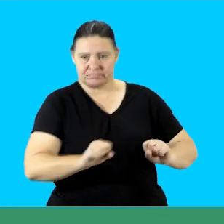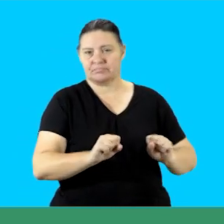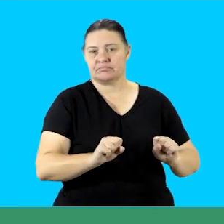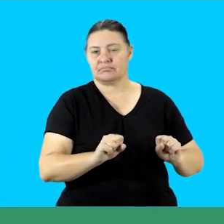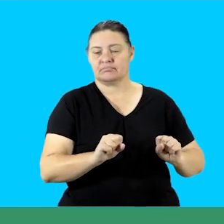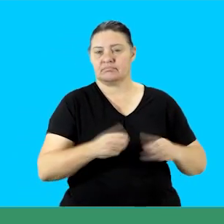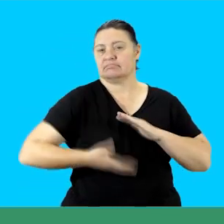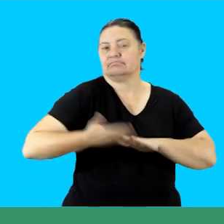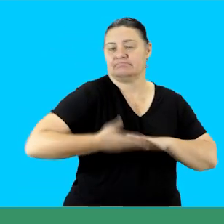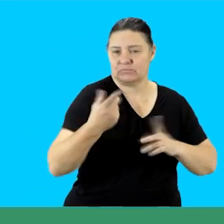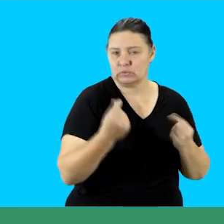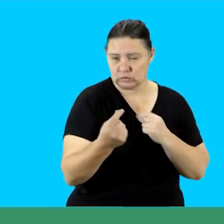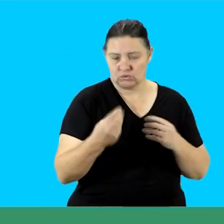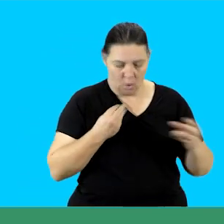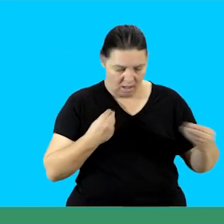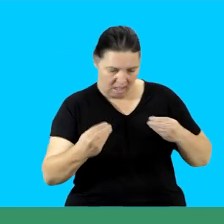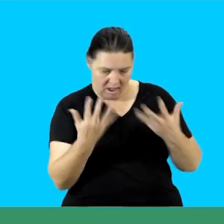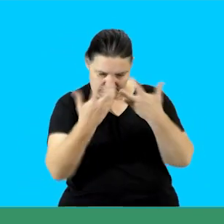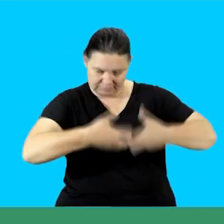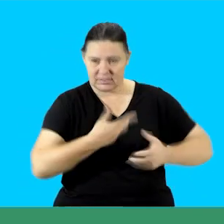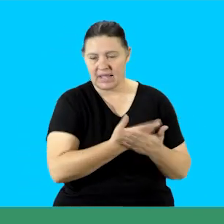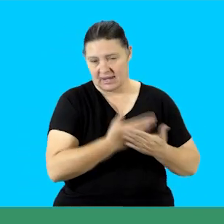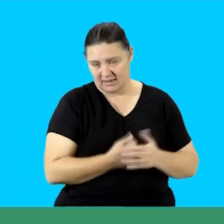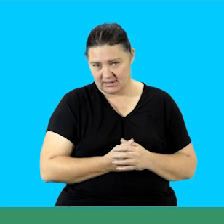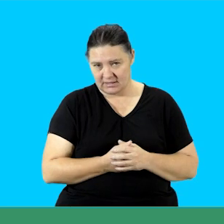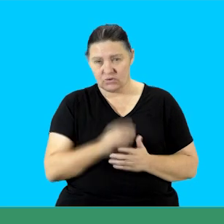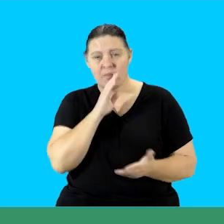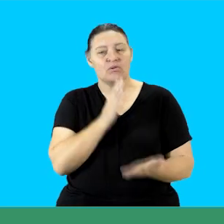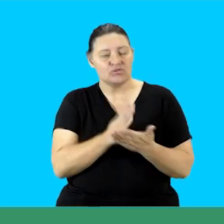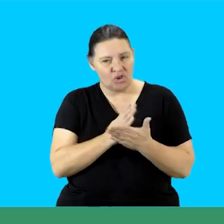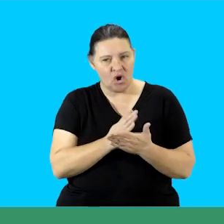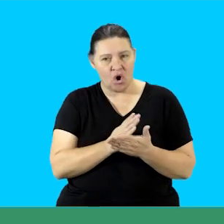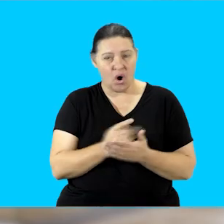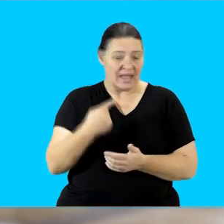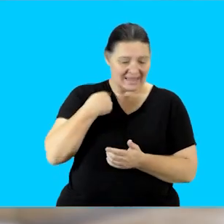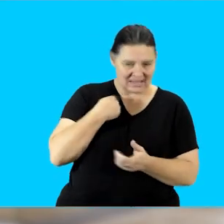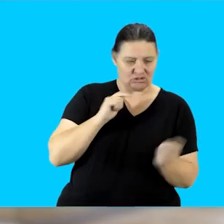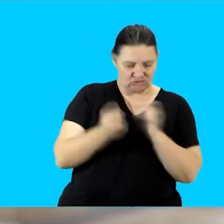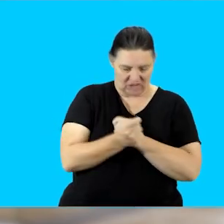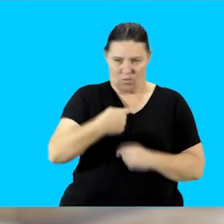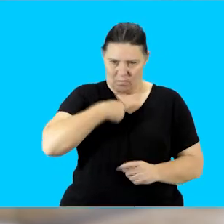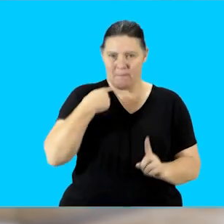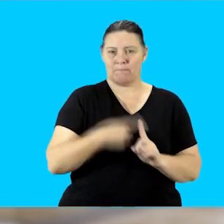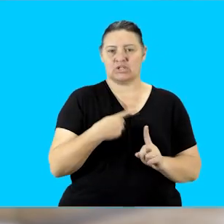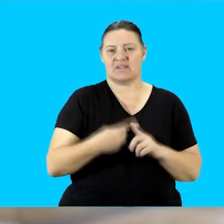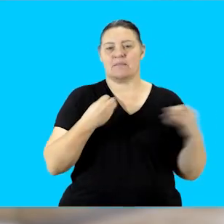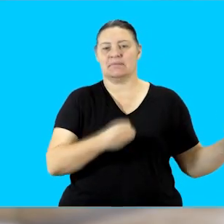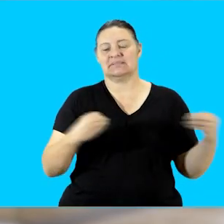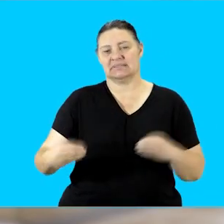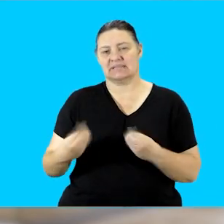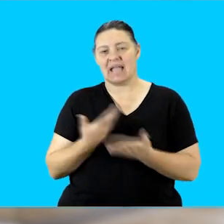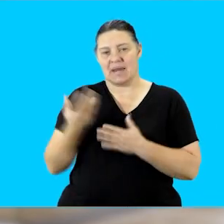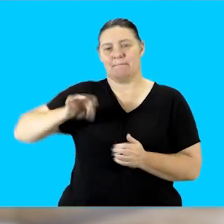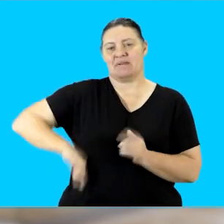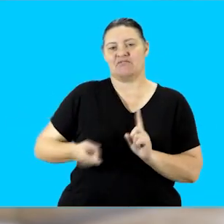present. As a business, we need to make sure that we avoid the threats and make sure that we change those threats to our advantage as